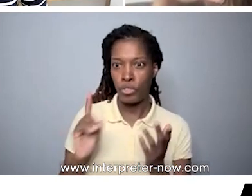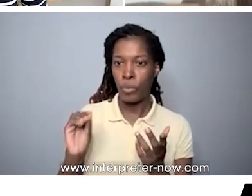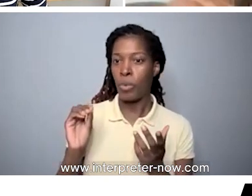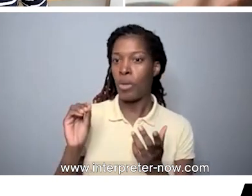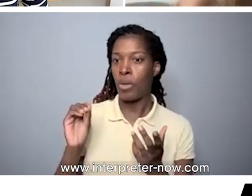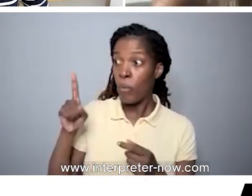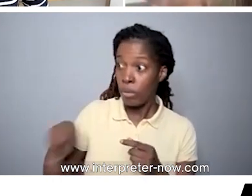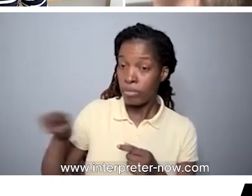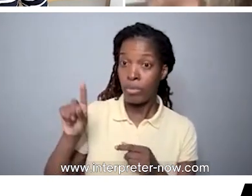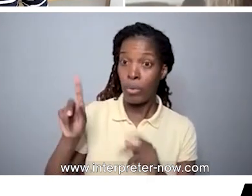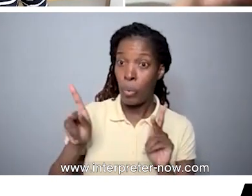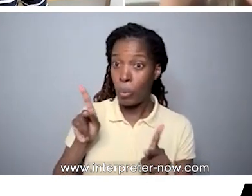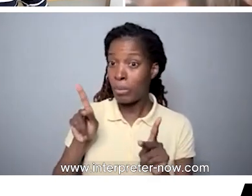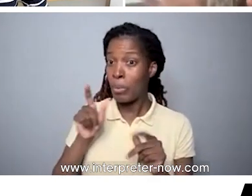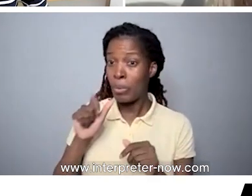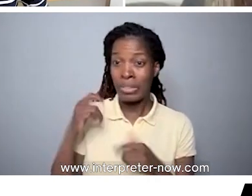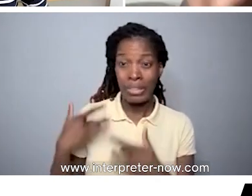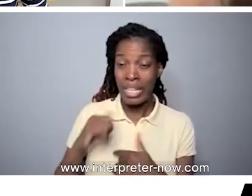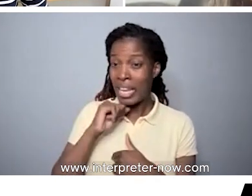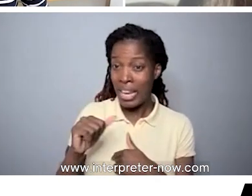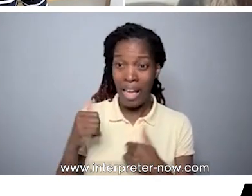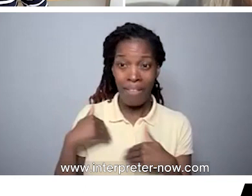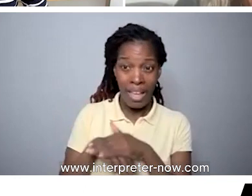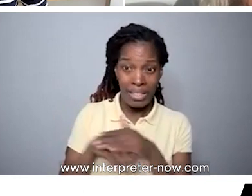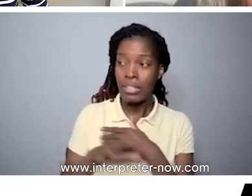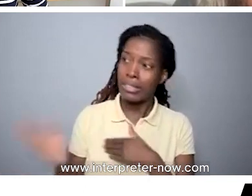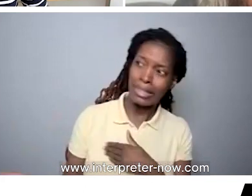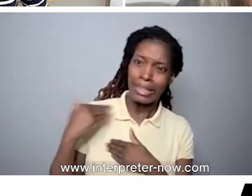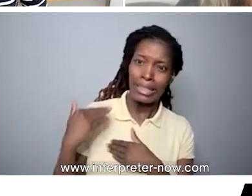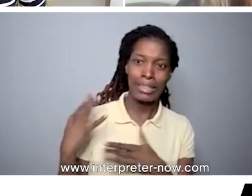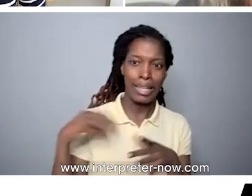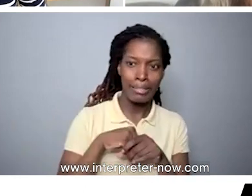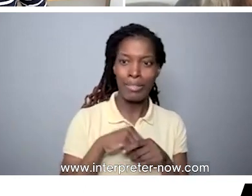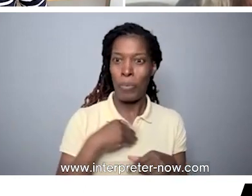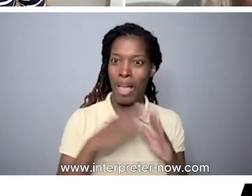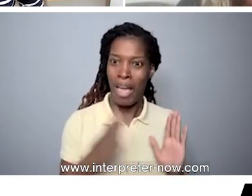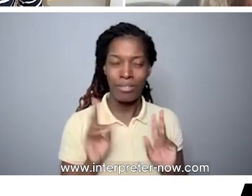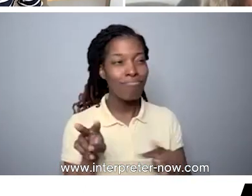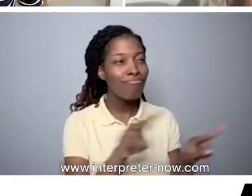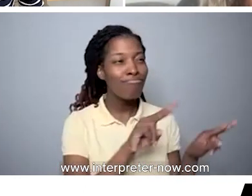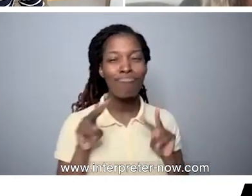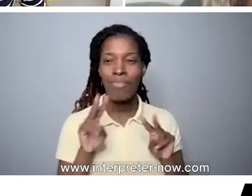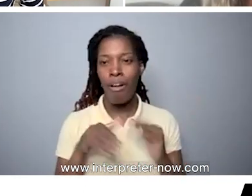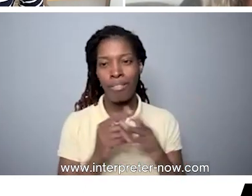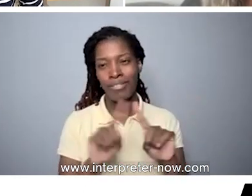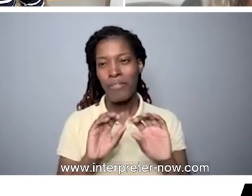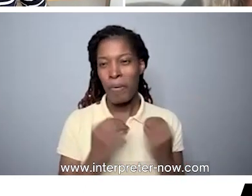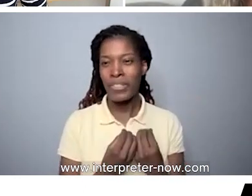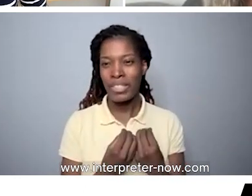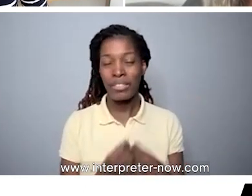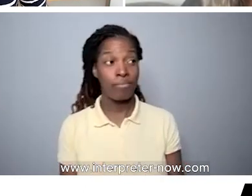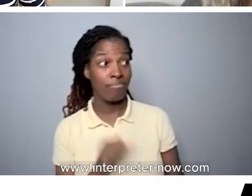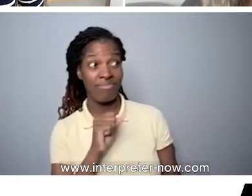the West Wing, which is like includes the Oval Office, the Roosevelt Room, and all that stuff. So, yeah. It was awesome.